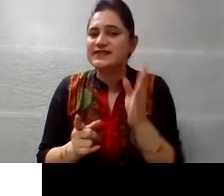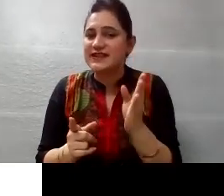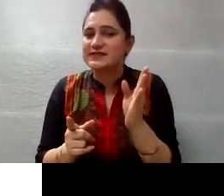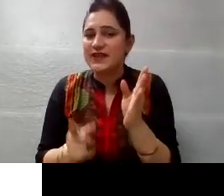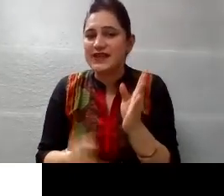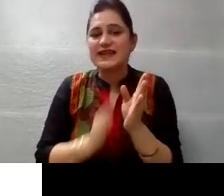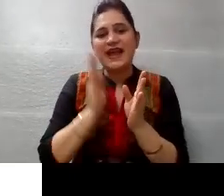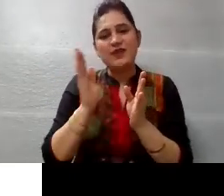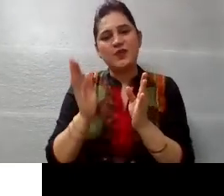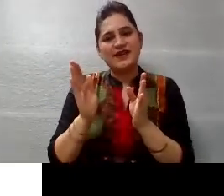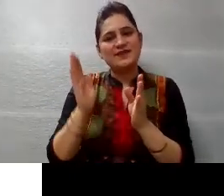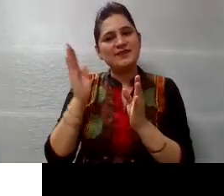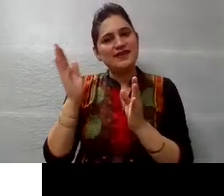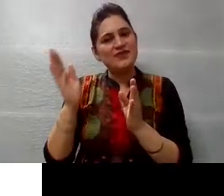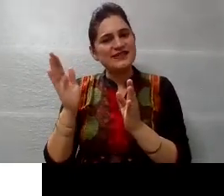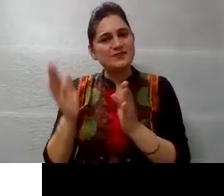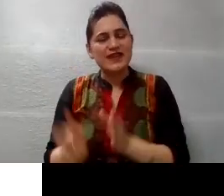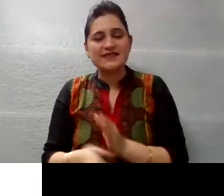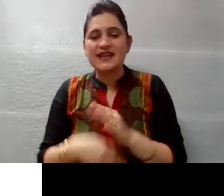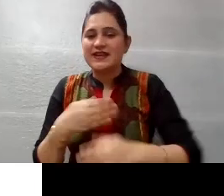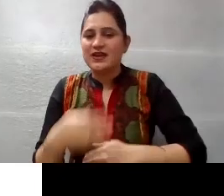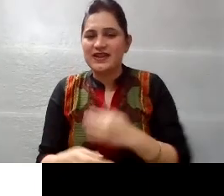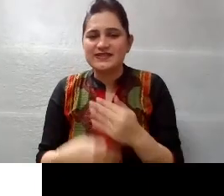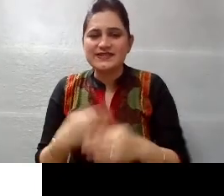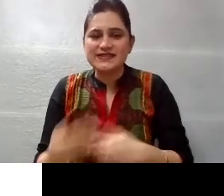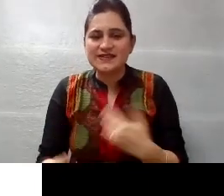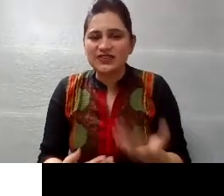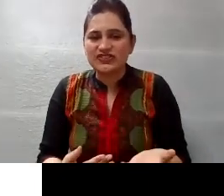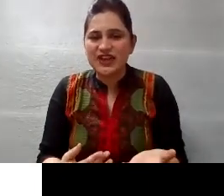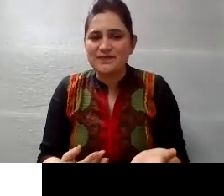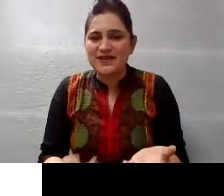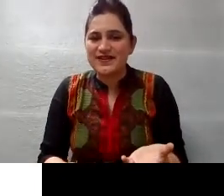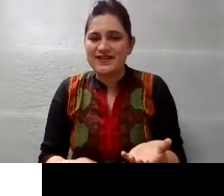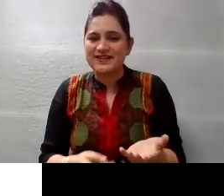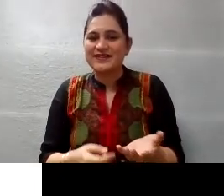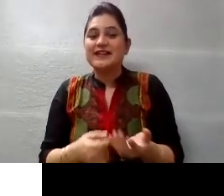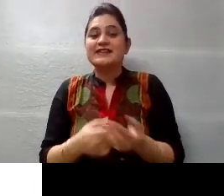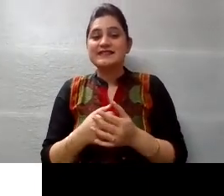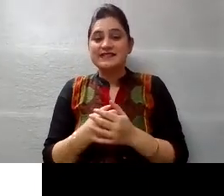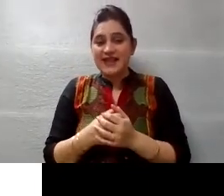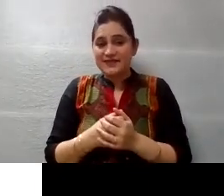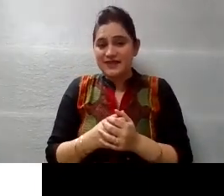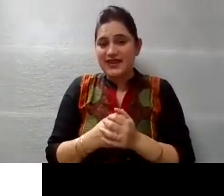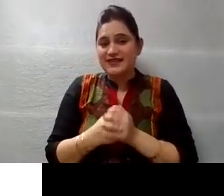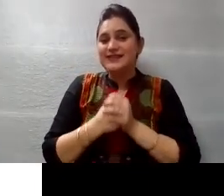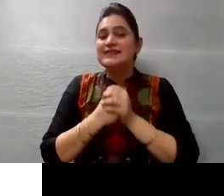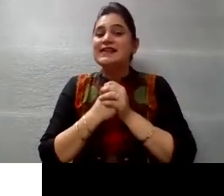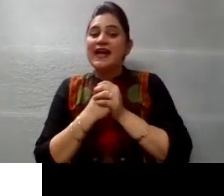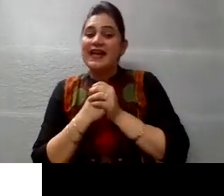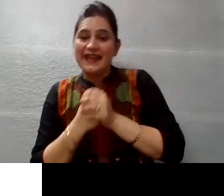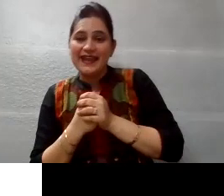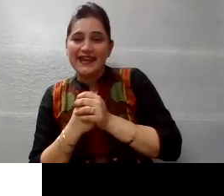number in tens place and one number in ones place. Now let us see which number. Seven.